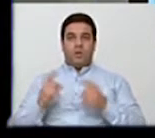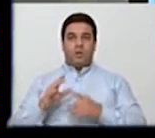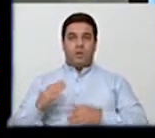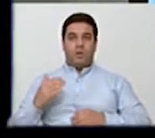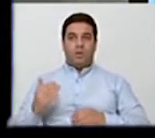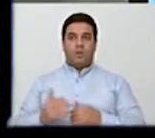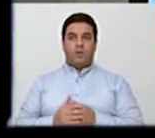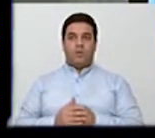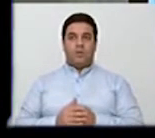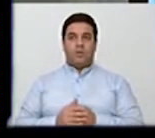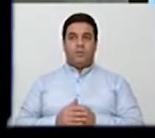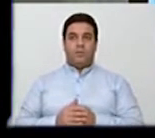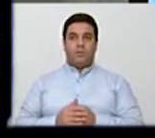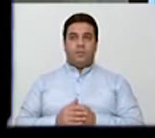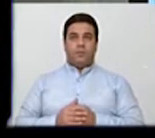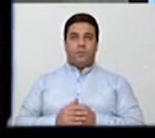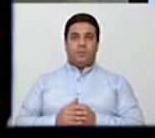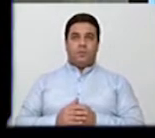aniqlang.